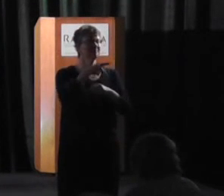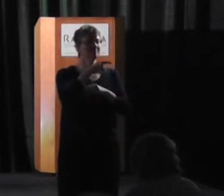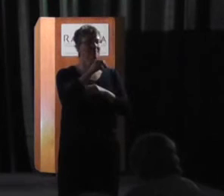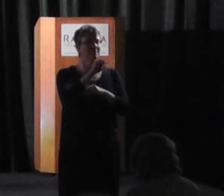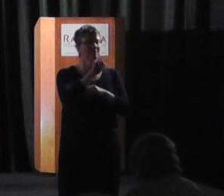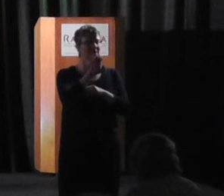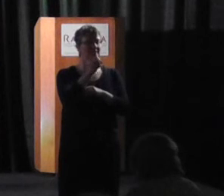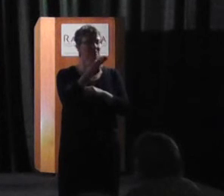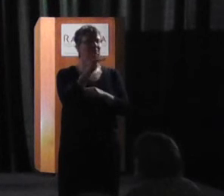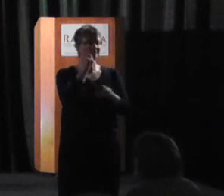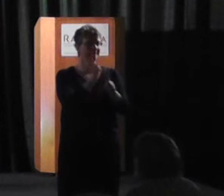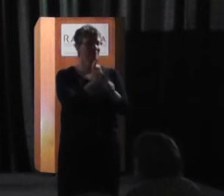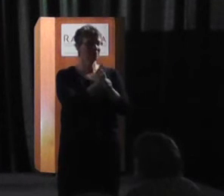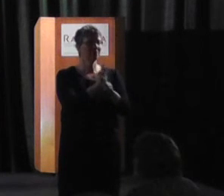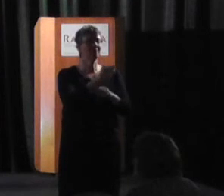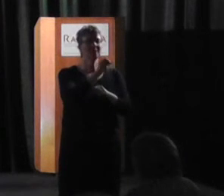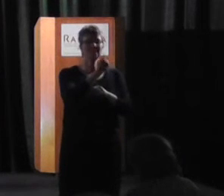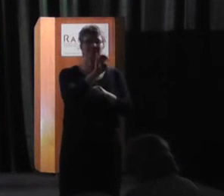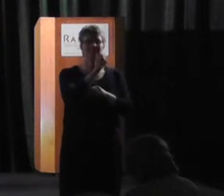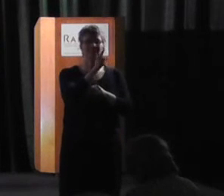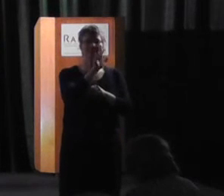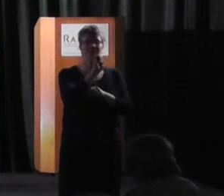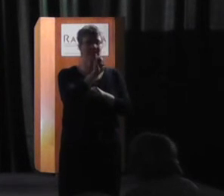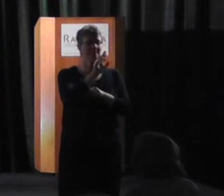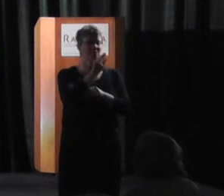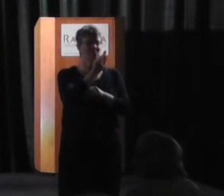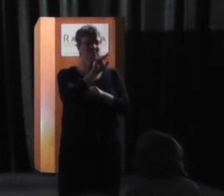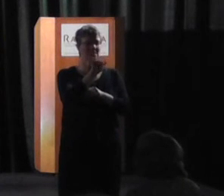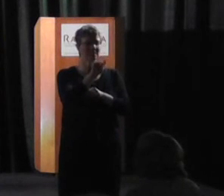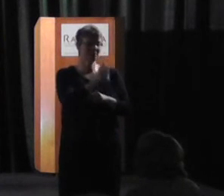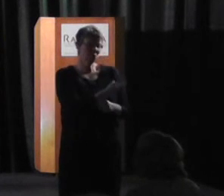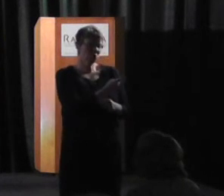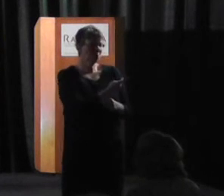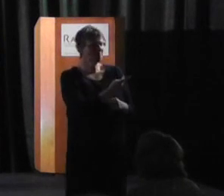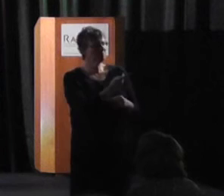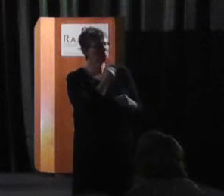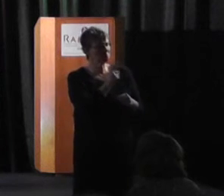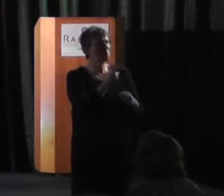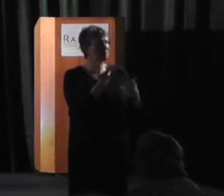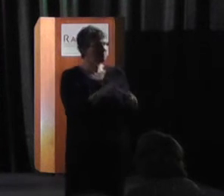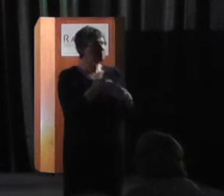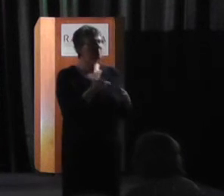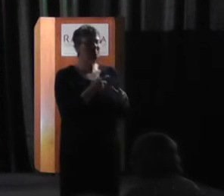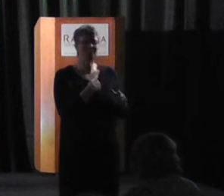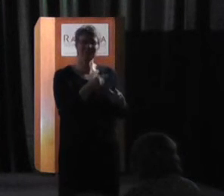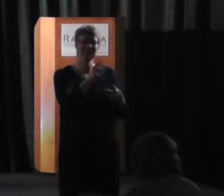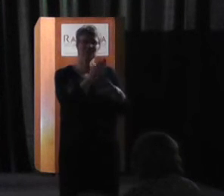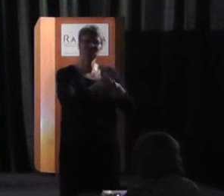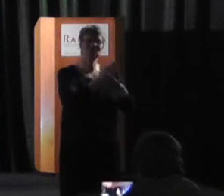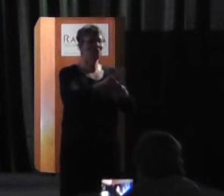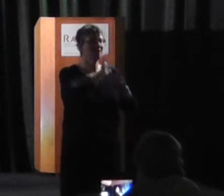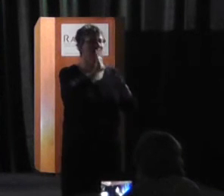Tanya. This dynamic duo are both incredibly accomplished in their own right, and share their message of leading an